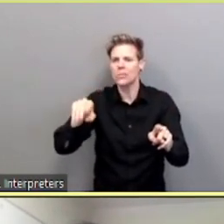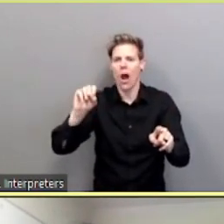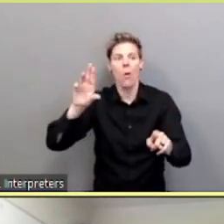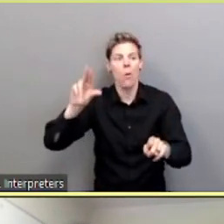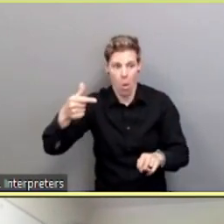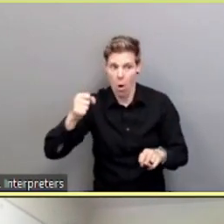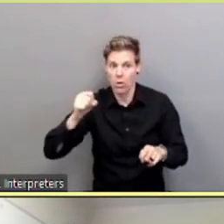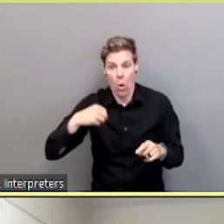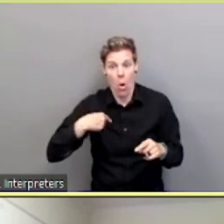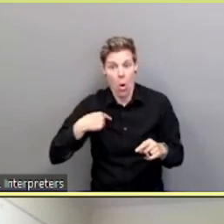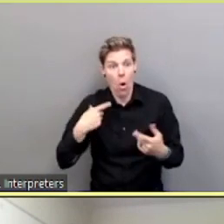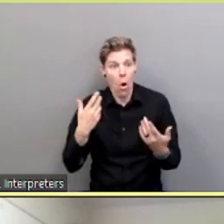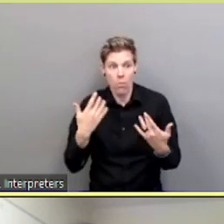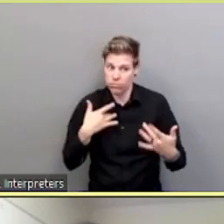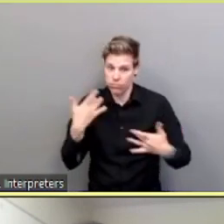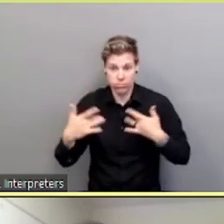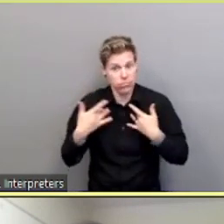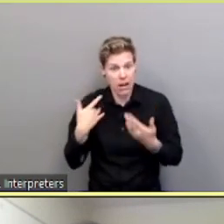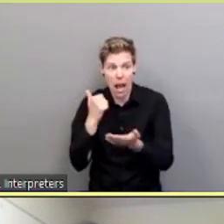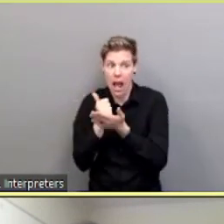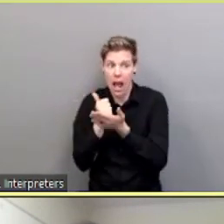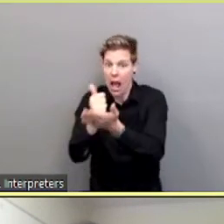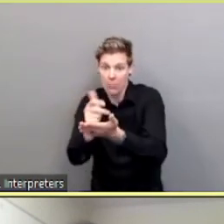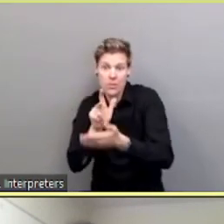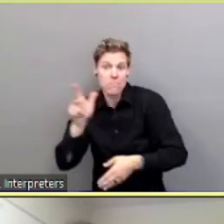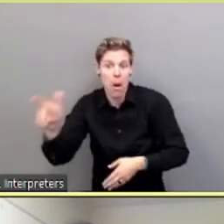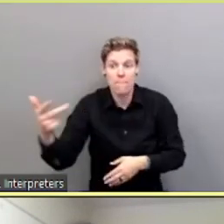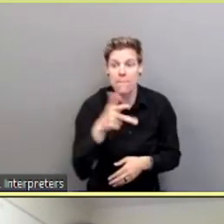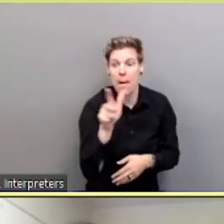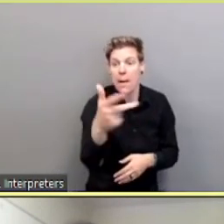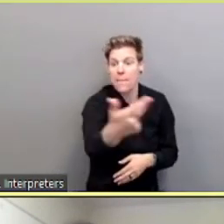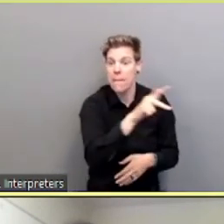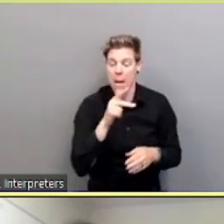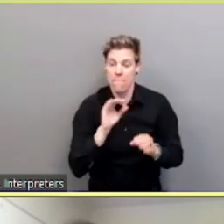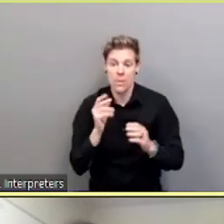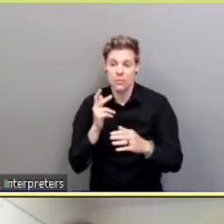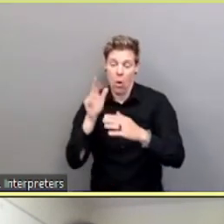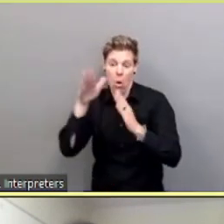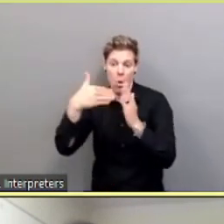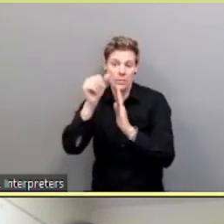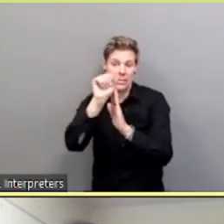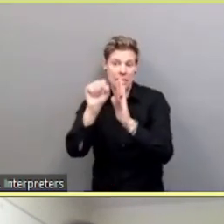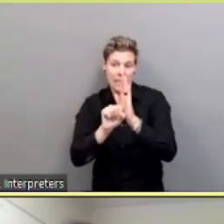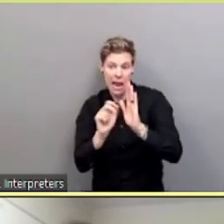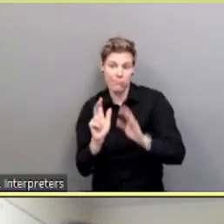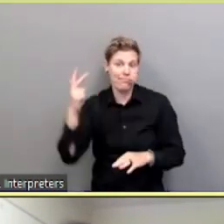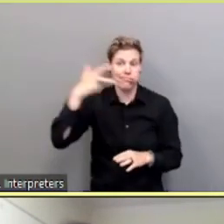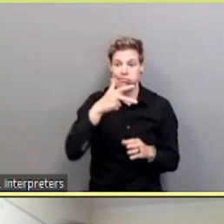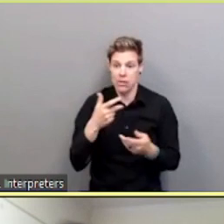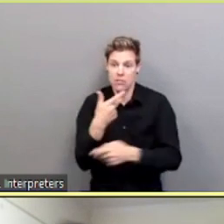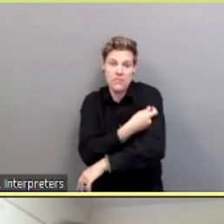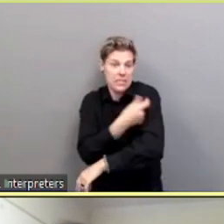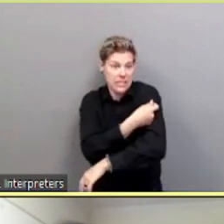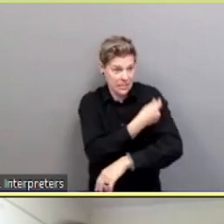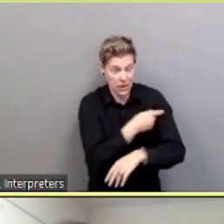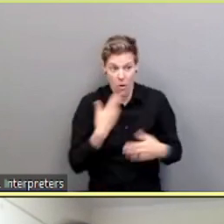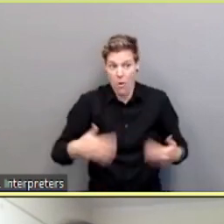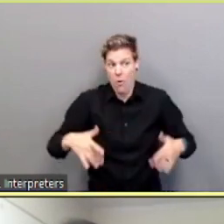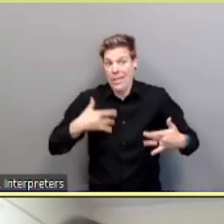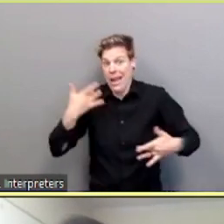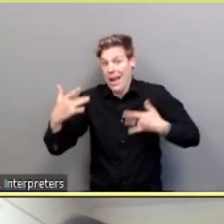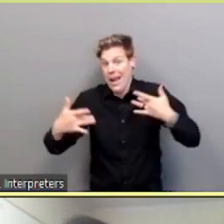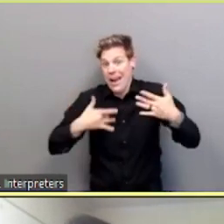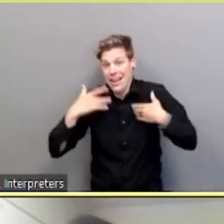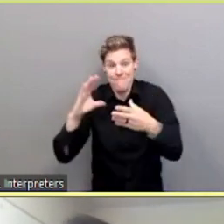Mexico. Next slide. This is another exciting update, is that thank you